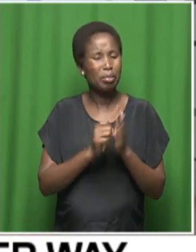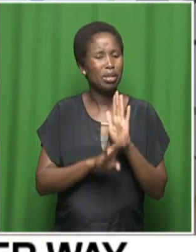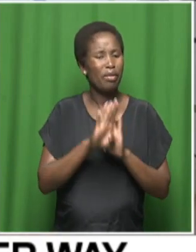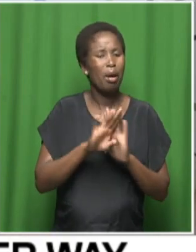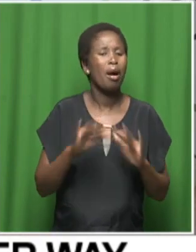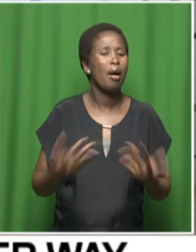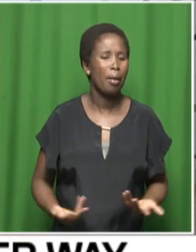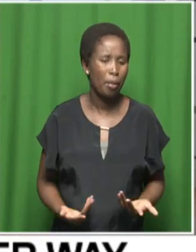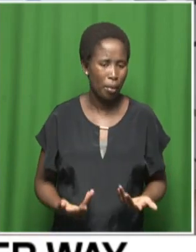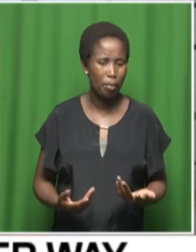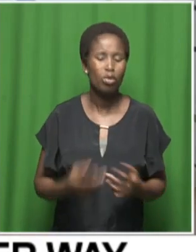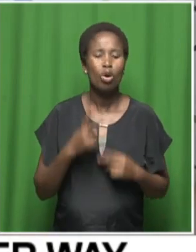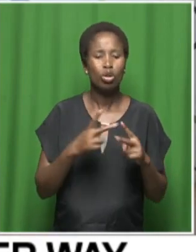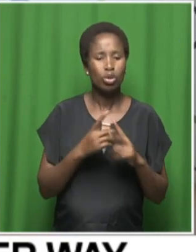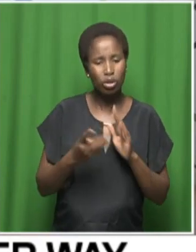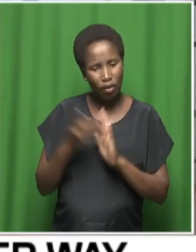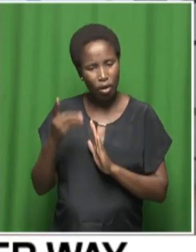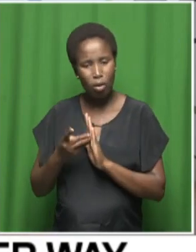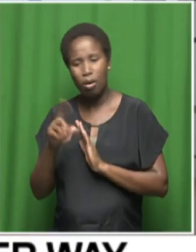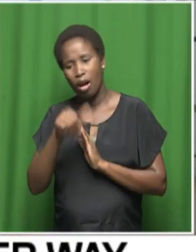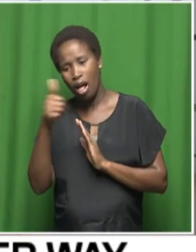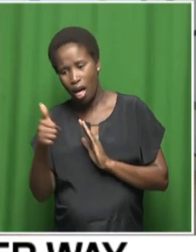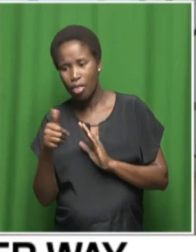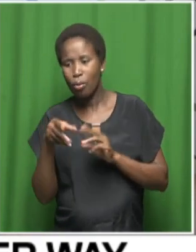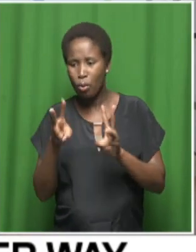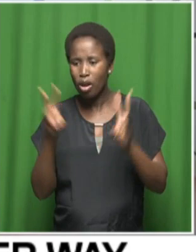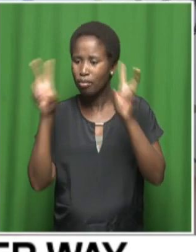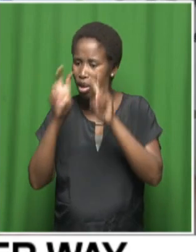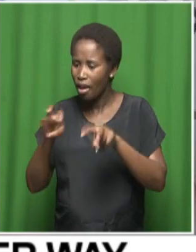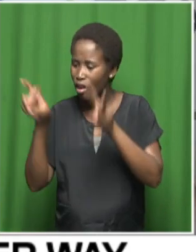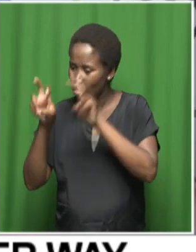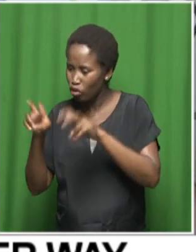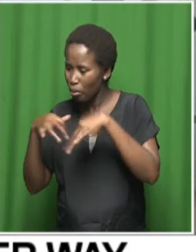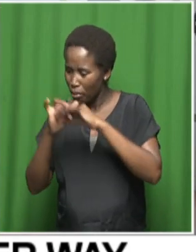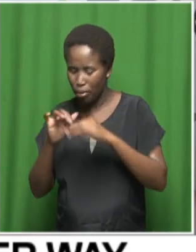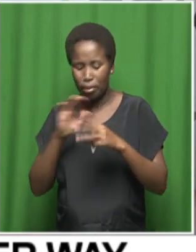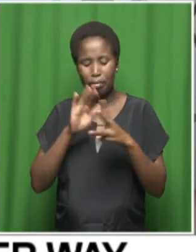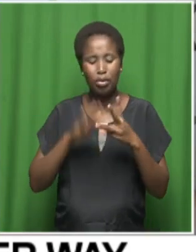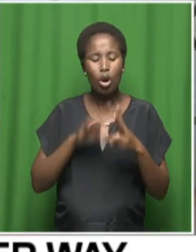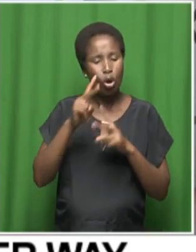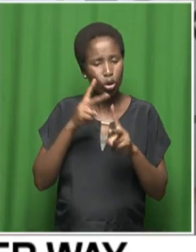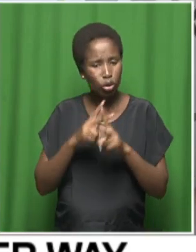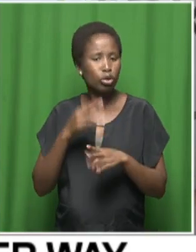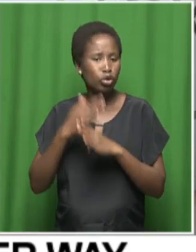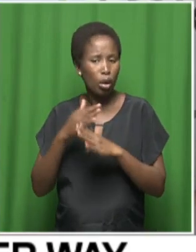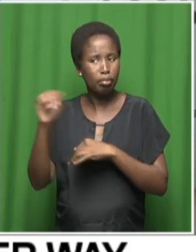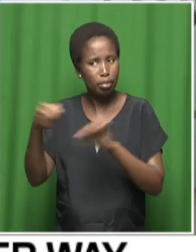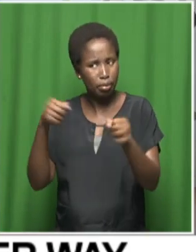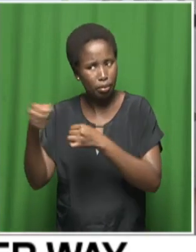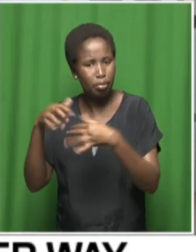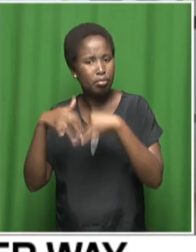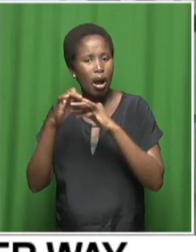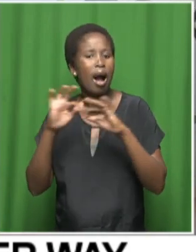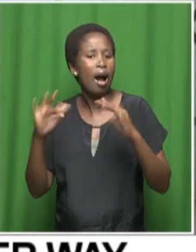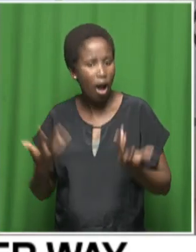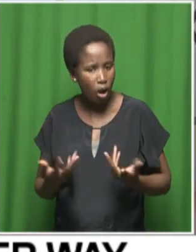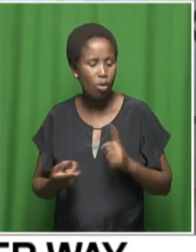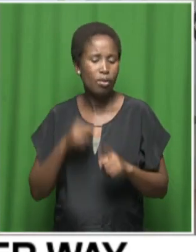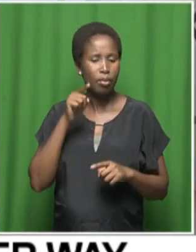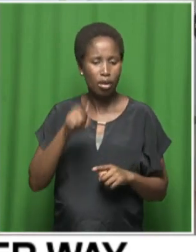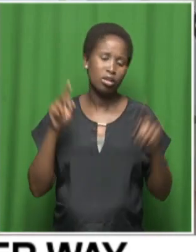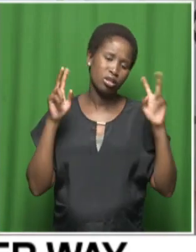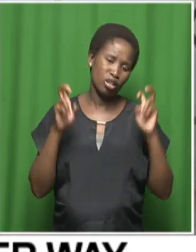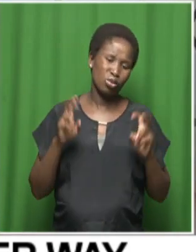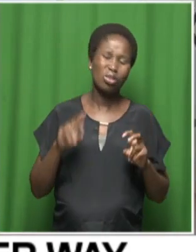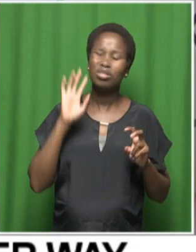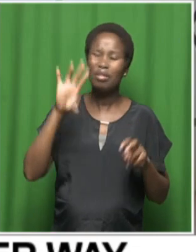to develop alternative sources of energy. How do we ensure job creation in these alternative sources of energy? And